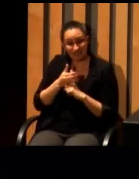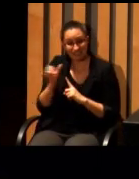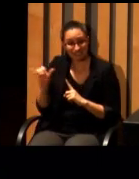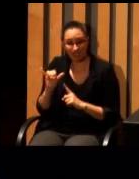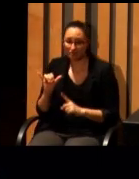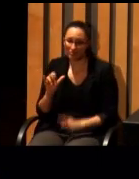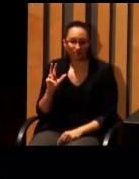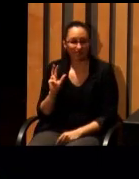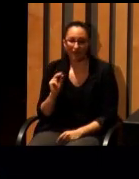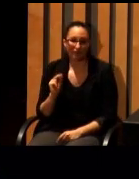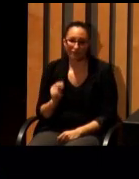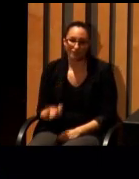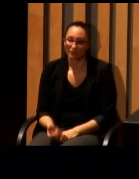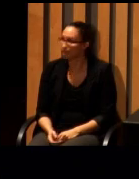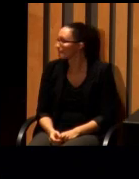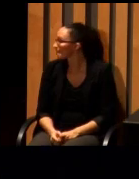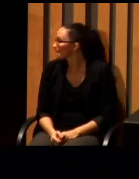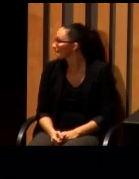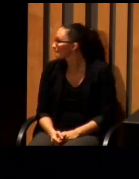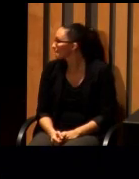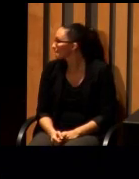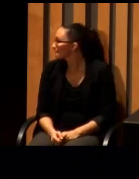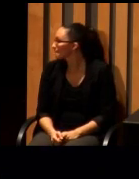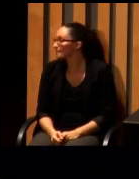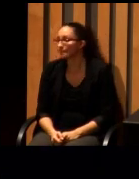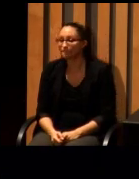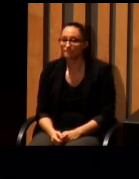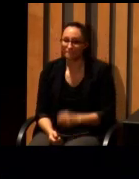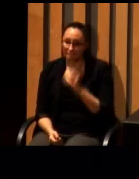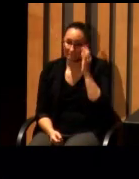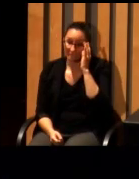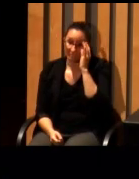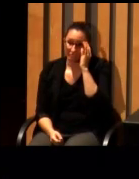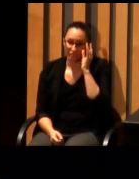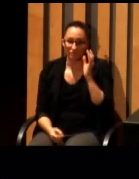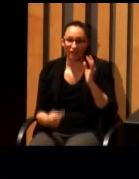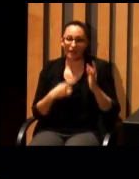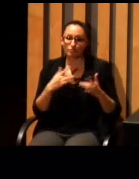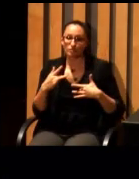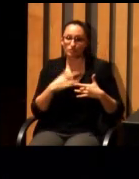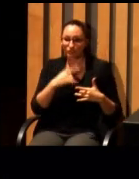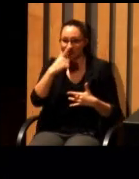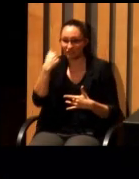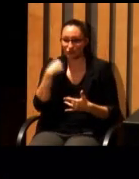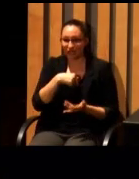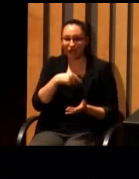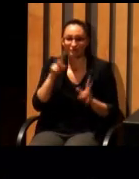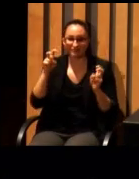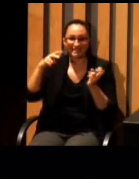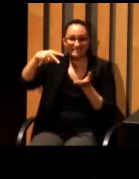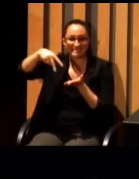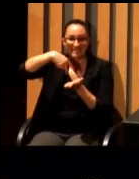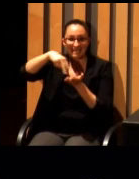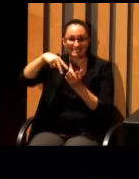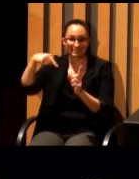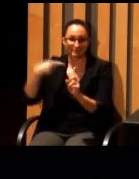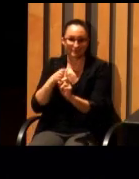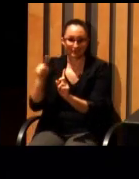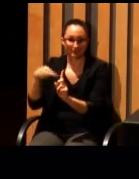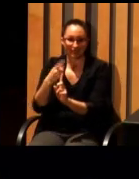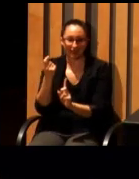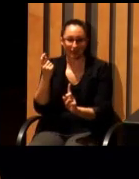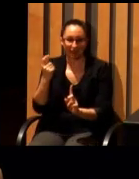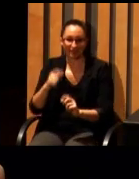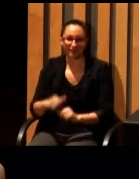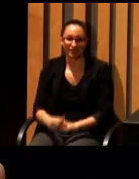don't. What I get worried about is that, you know, that we're sort of dancing a little bit. And when I say we're dancing a little bit, it's